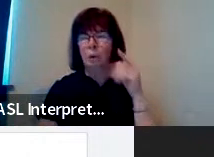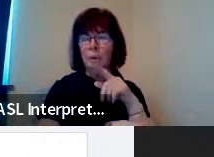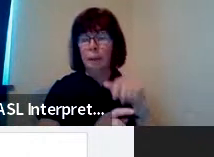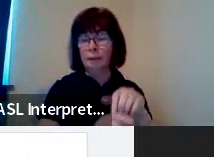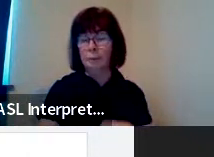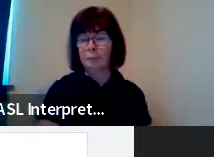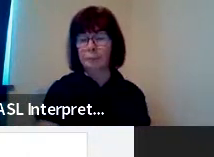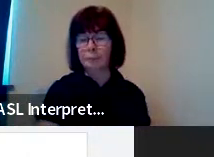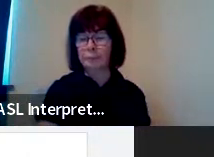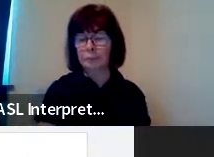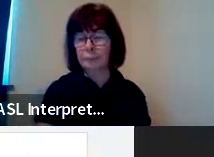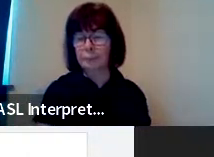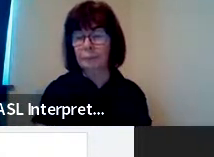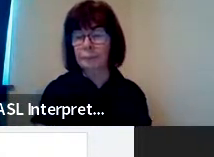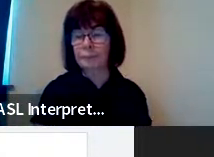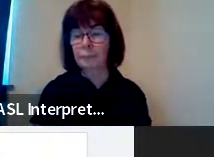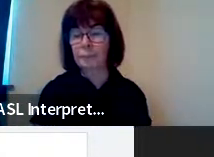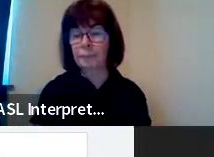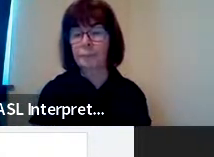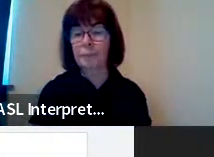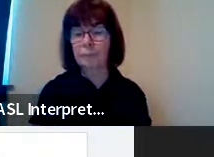Right. Really important.